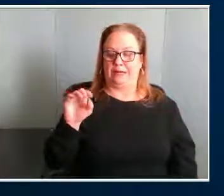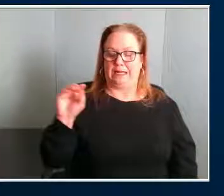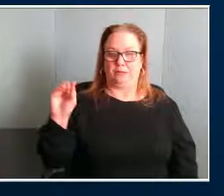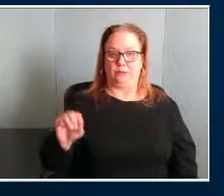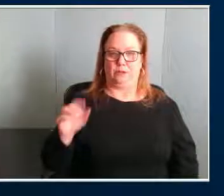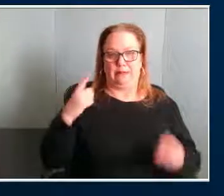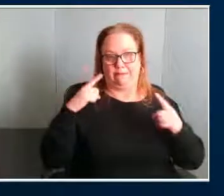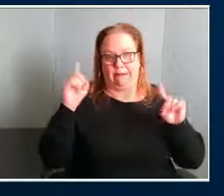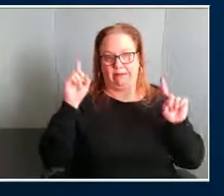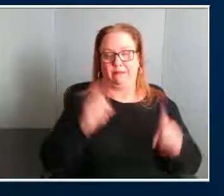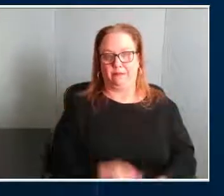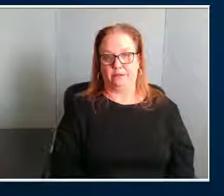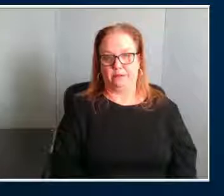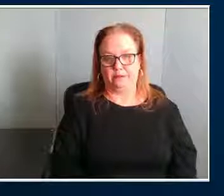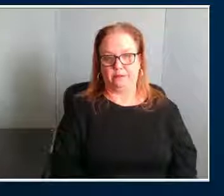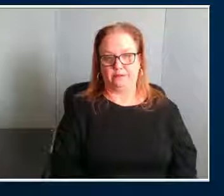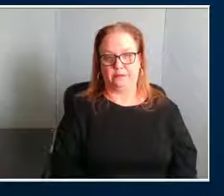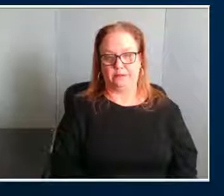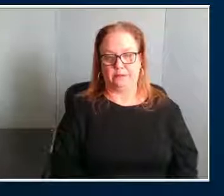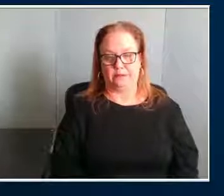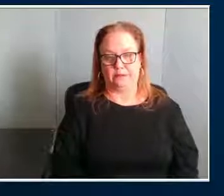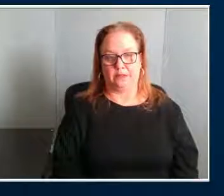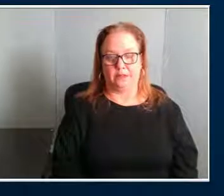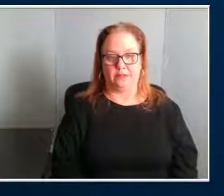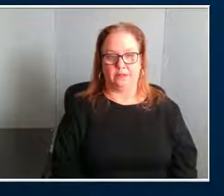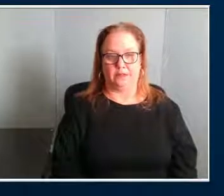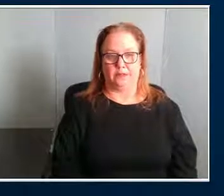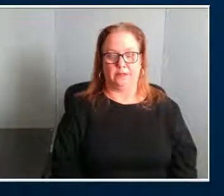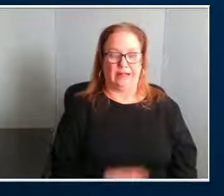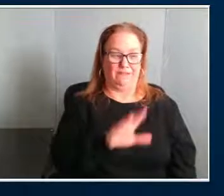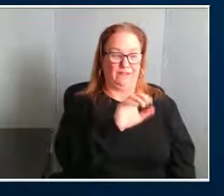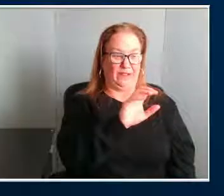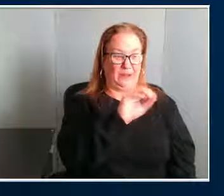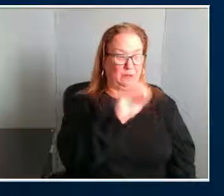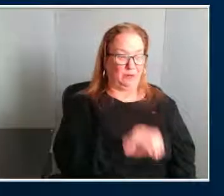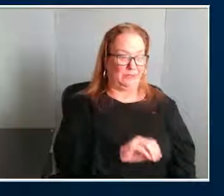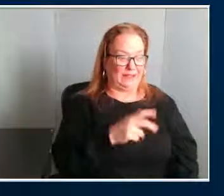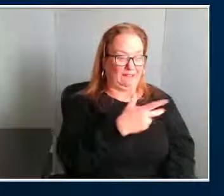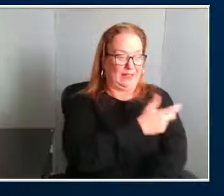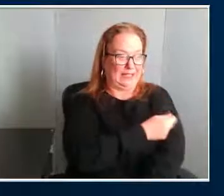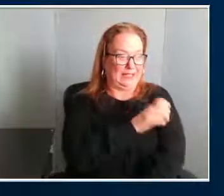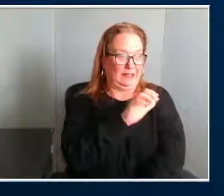Yes. Thoughts about what it would be like if we only had a 50% effective vaccination for COVID?